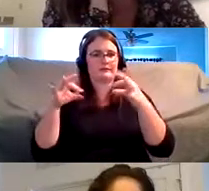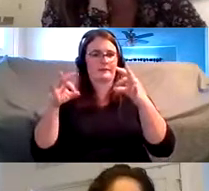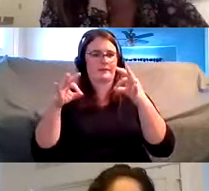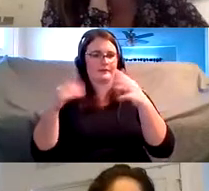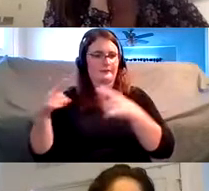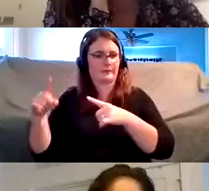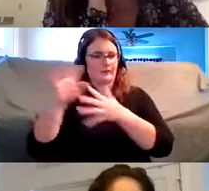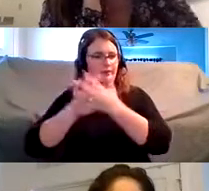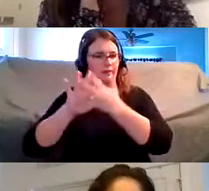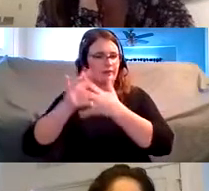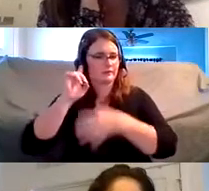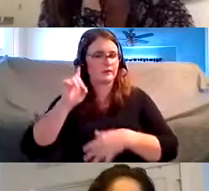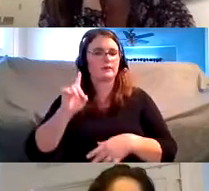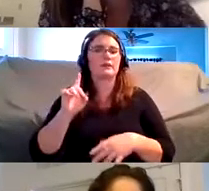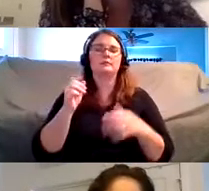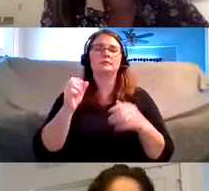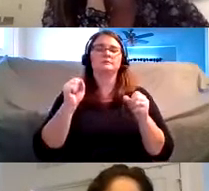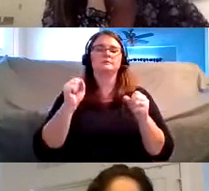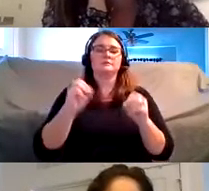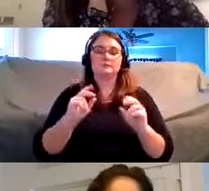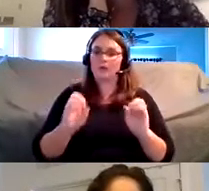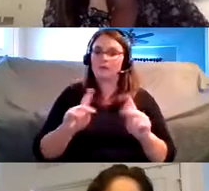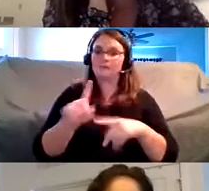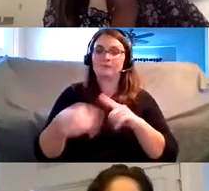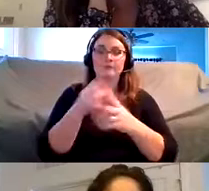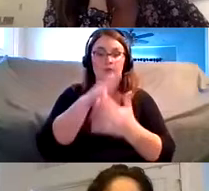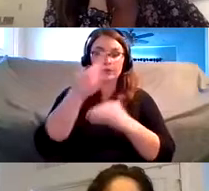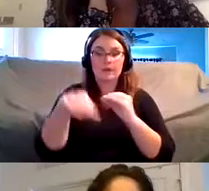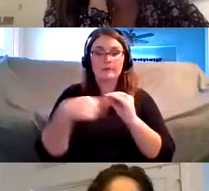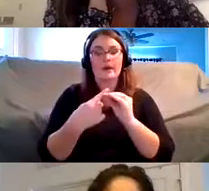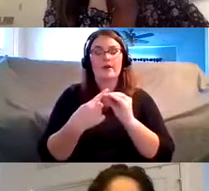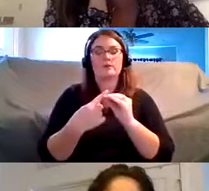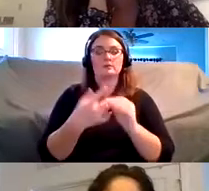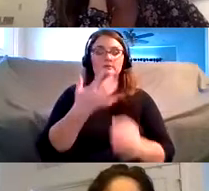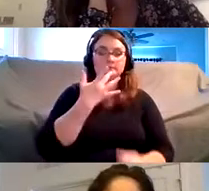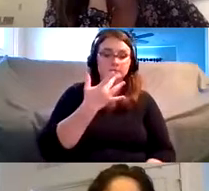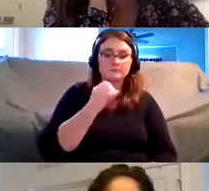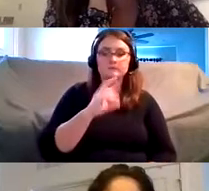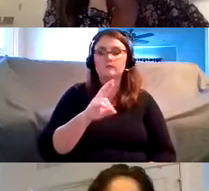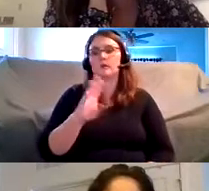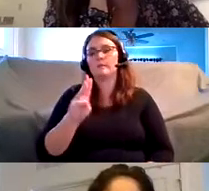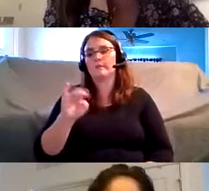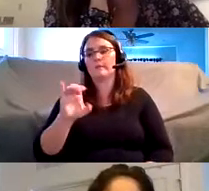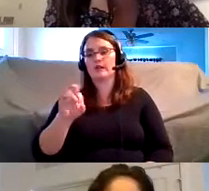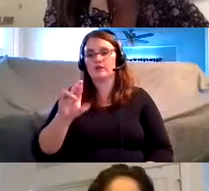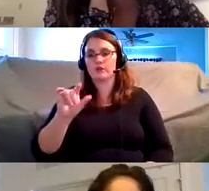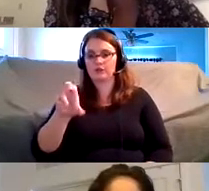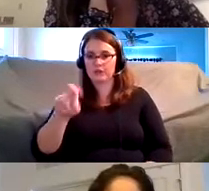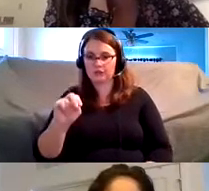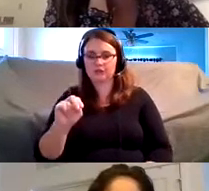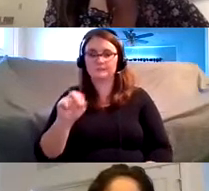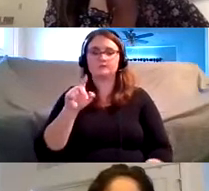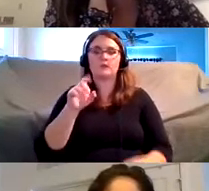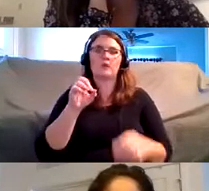So when you learn about bias and microaggressions or subtle racism, or when you started to recognize you or others